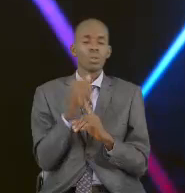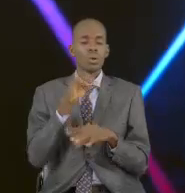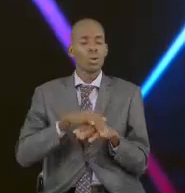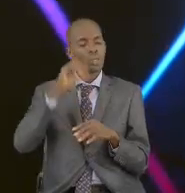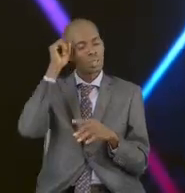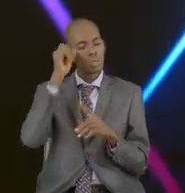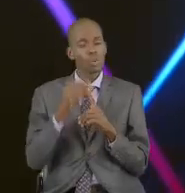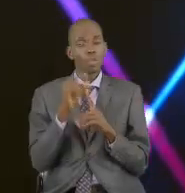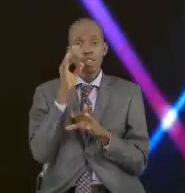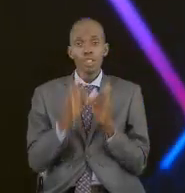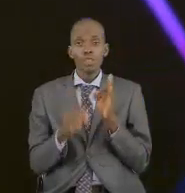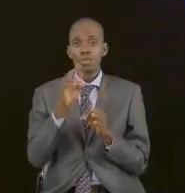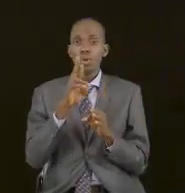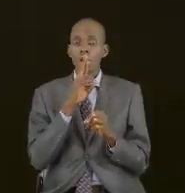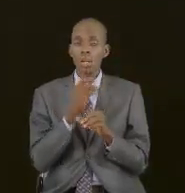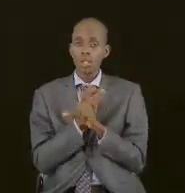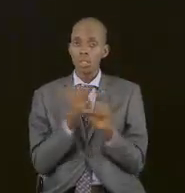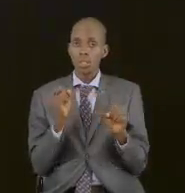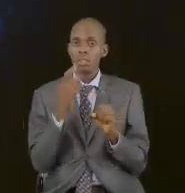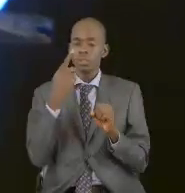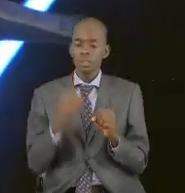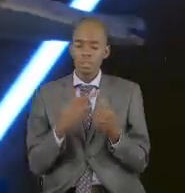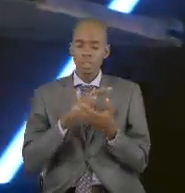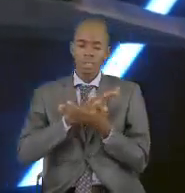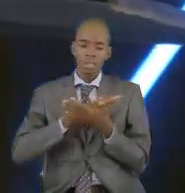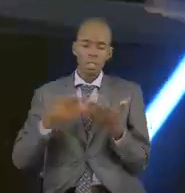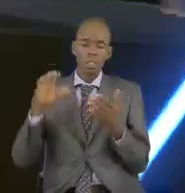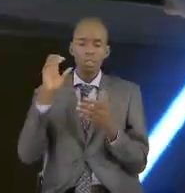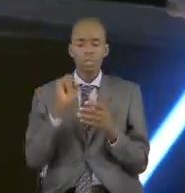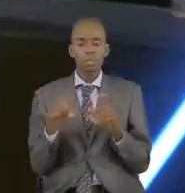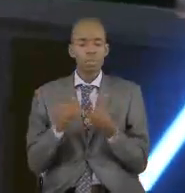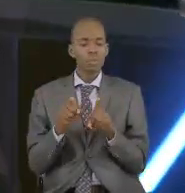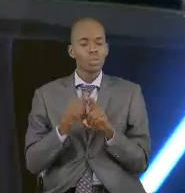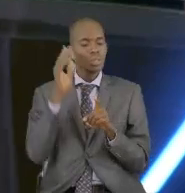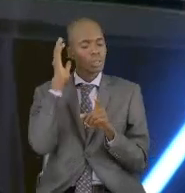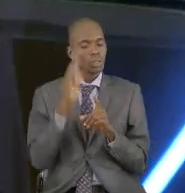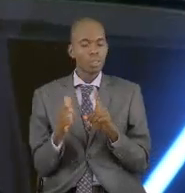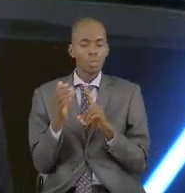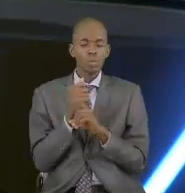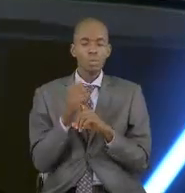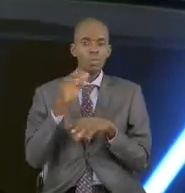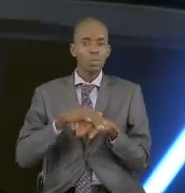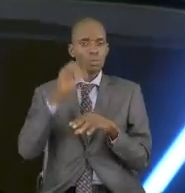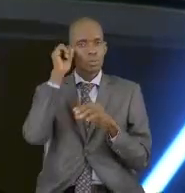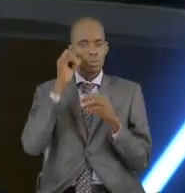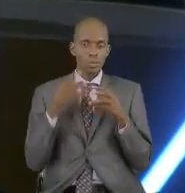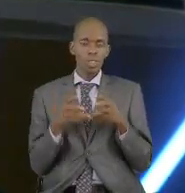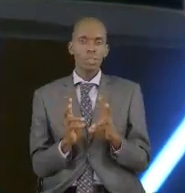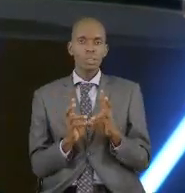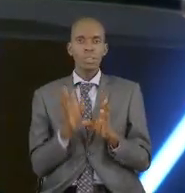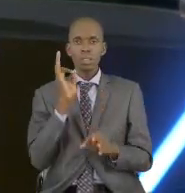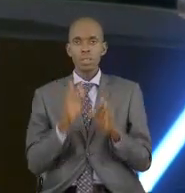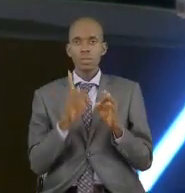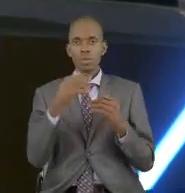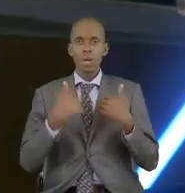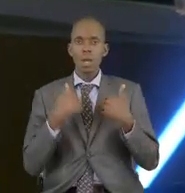you are saved, the righteous also shall hold on his way. If you have been taught the